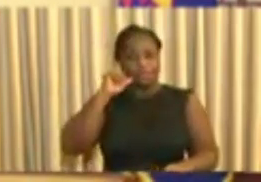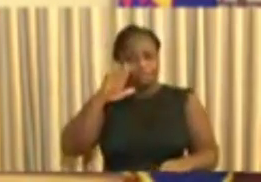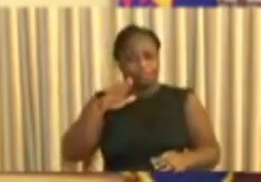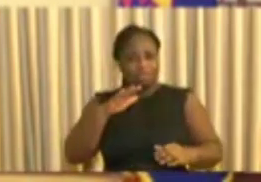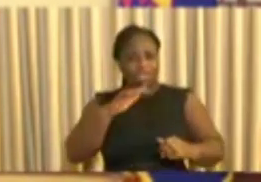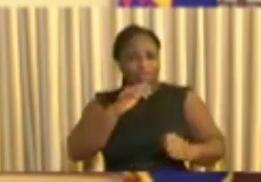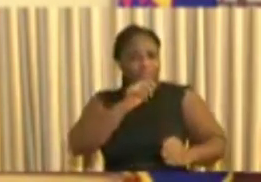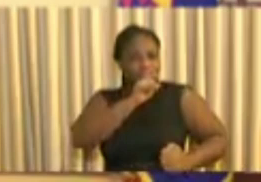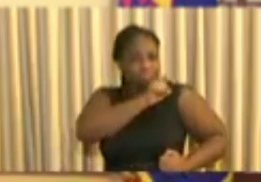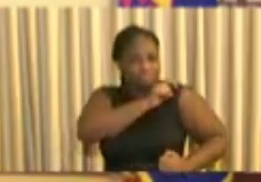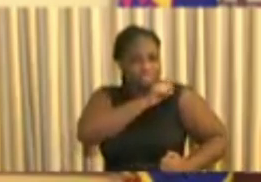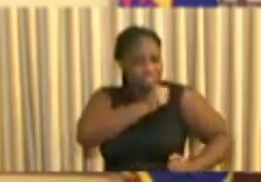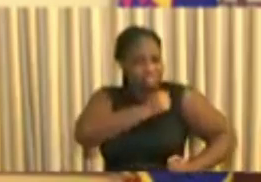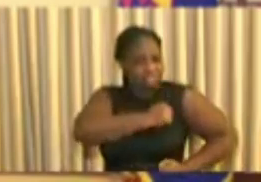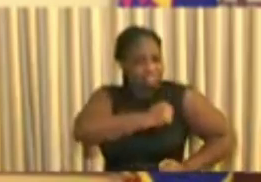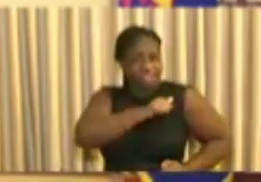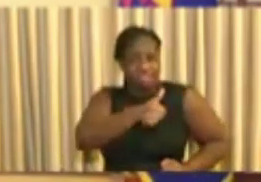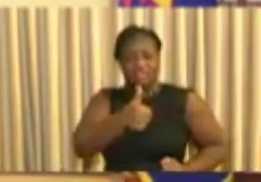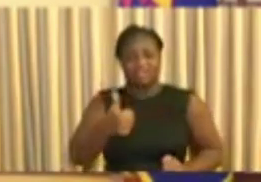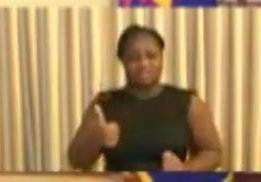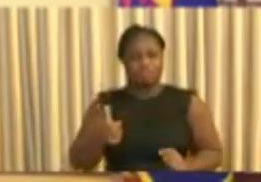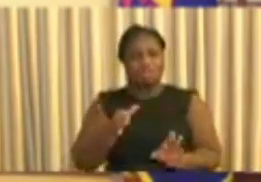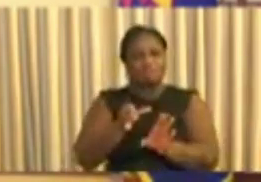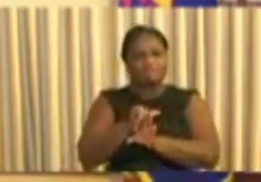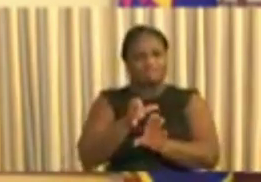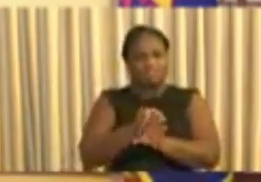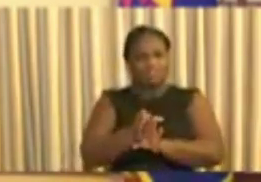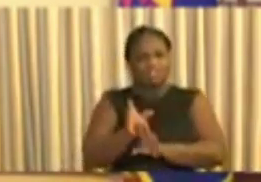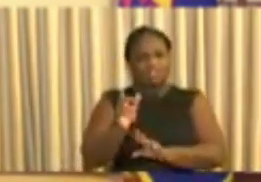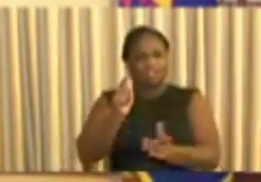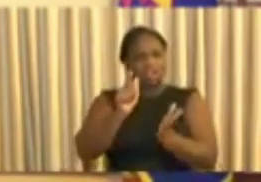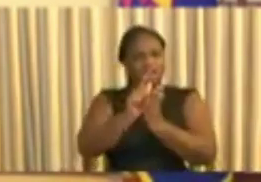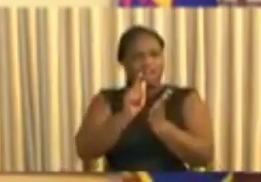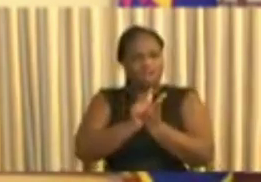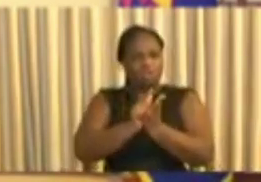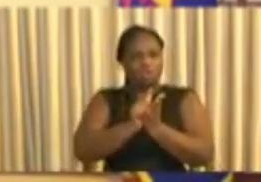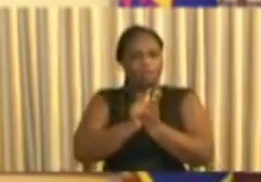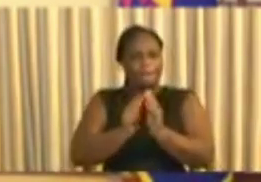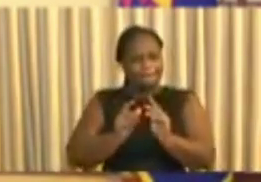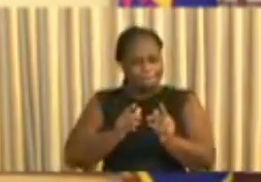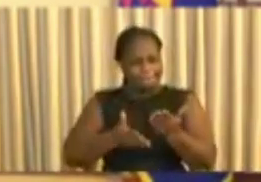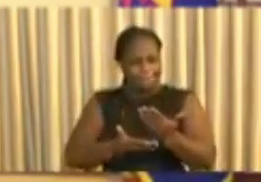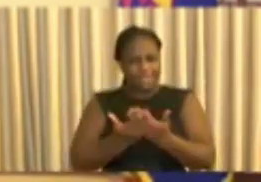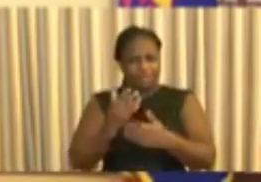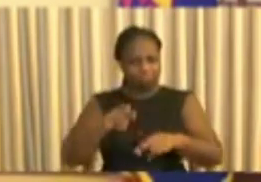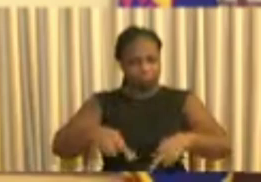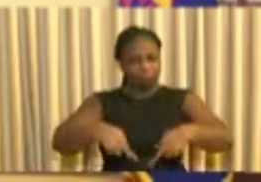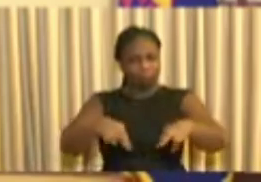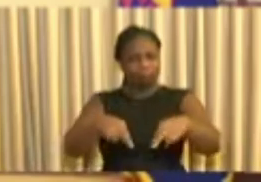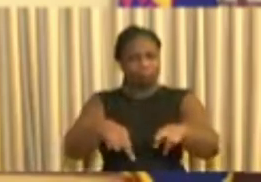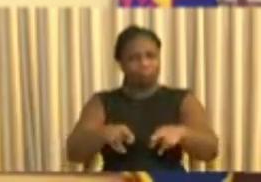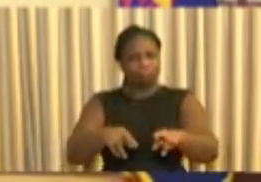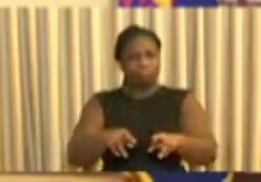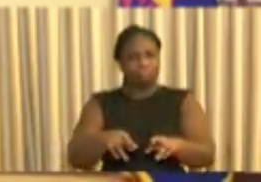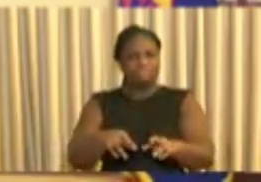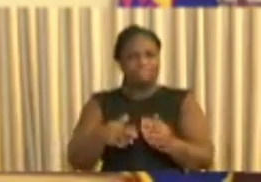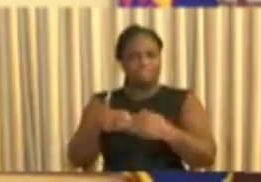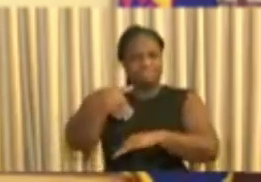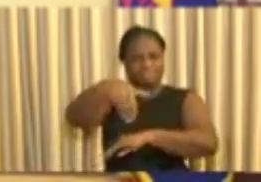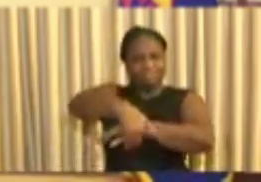security services who have been enforcing the directives by patrolling our streets day and